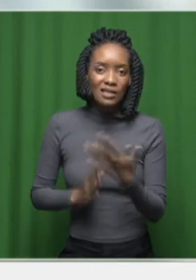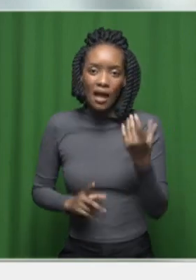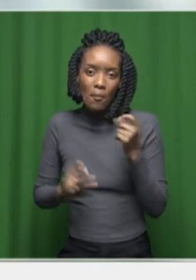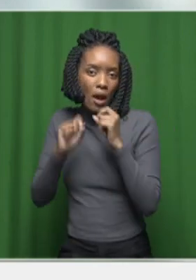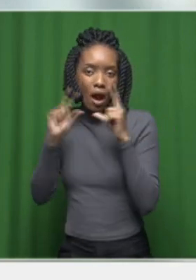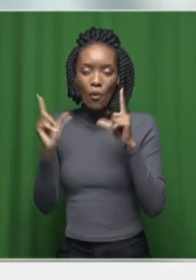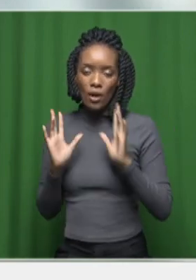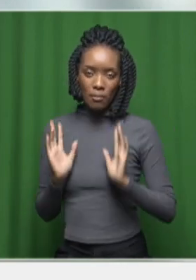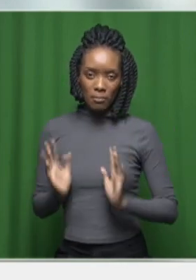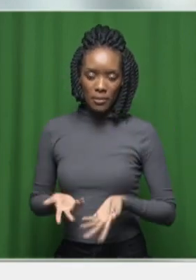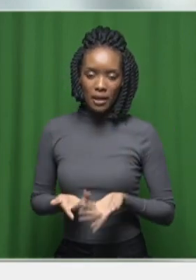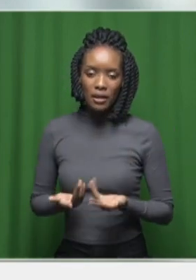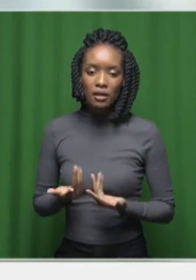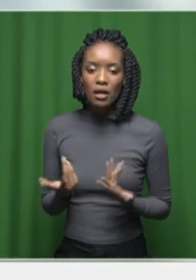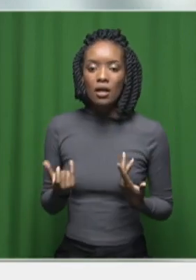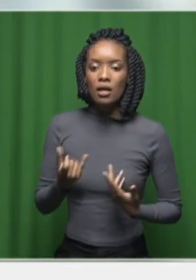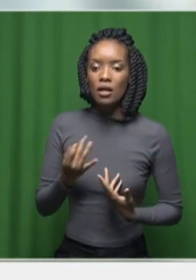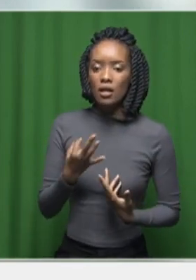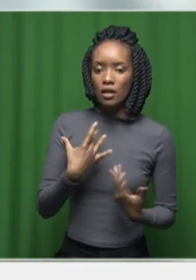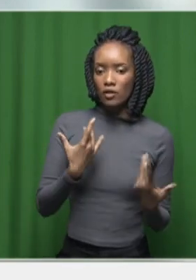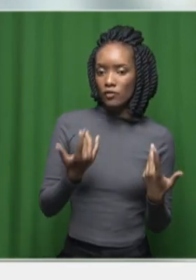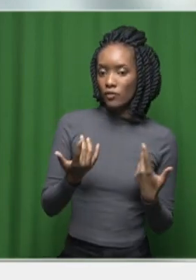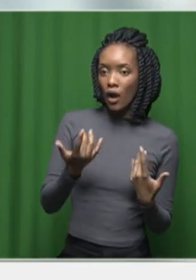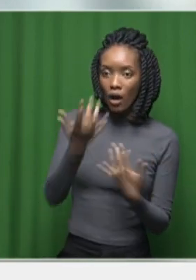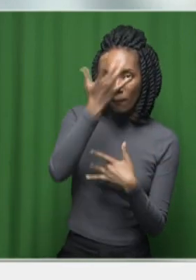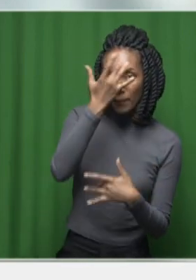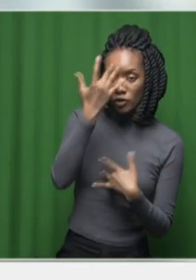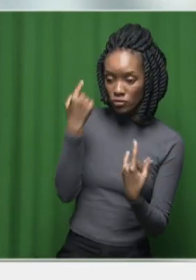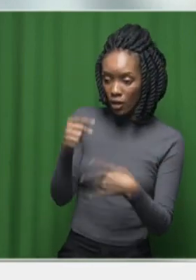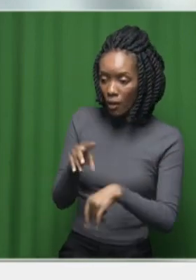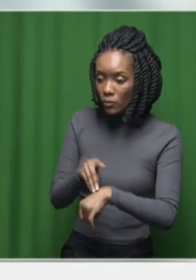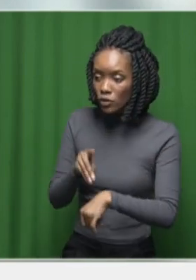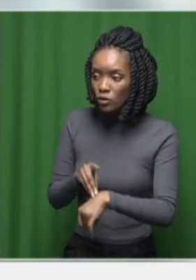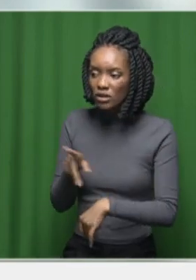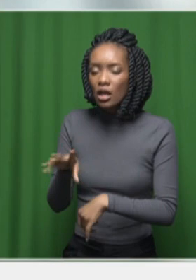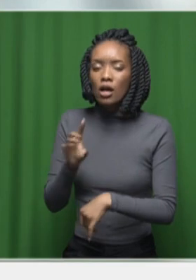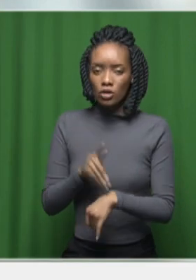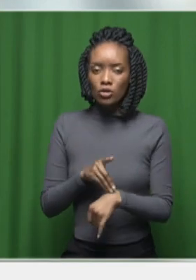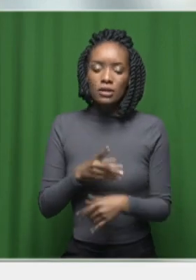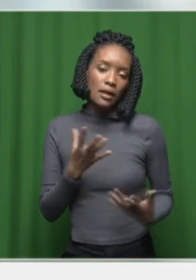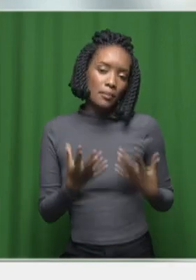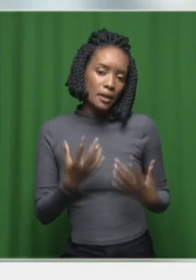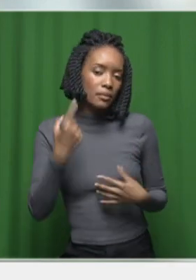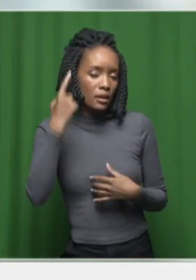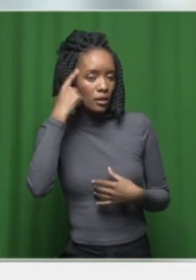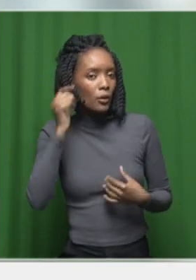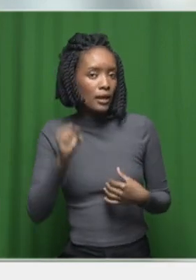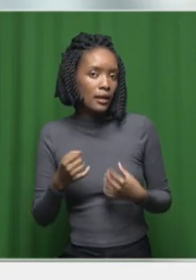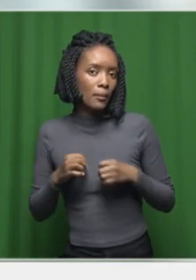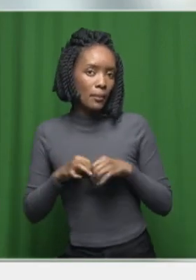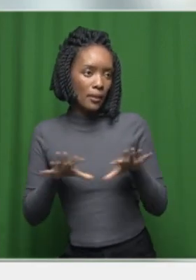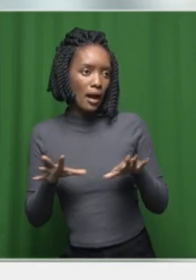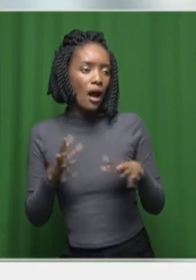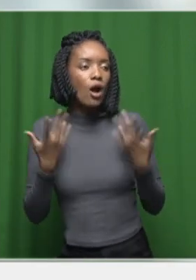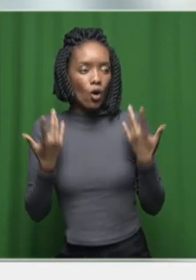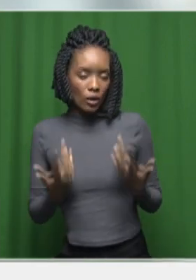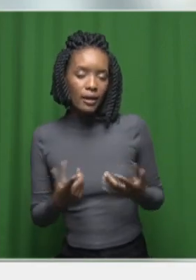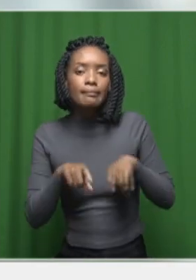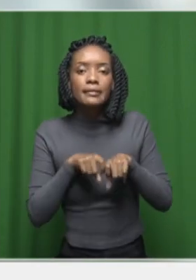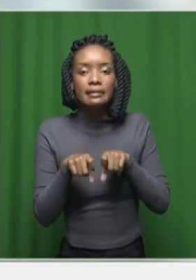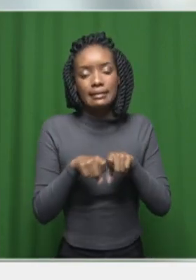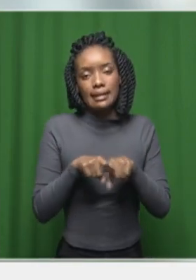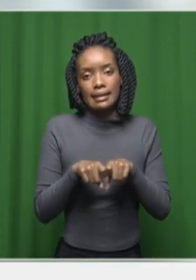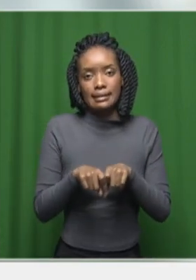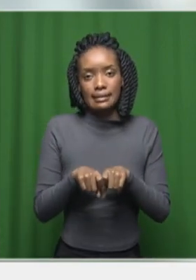if patients are coming in to see their doctors are now more aware that there may be mumps. There definitely is more mumps in